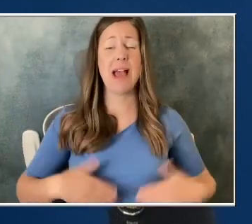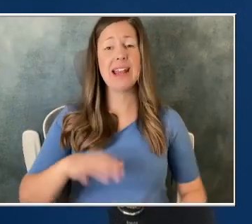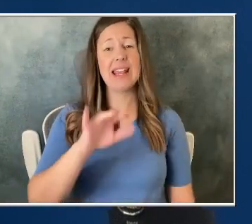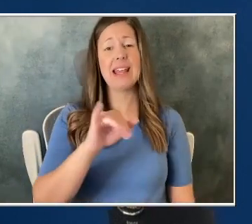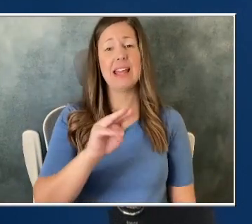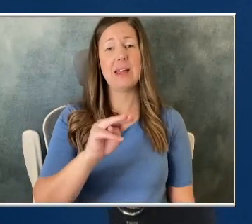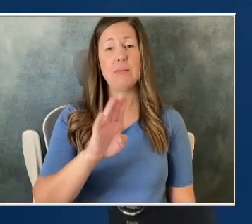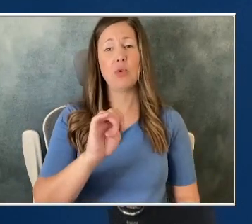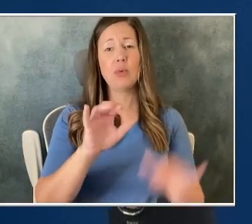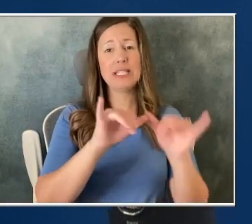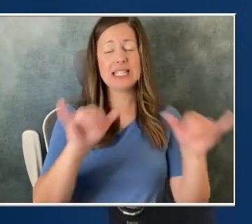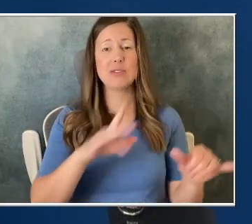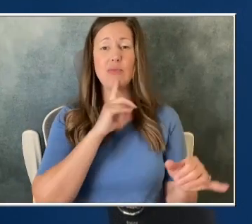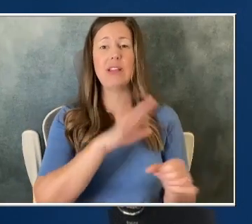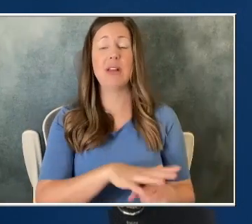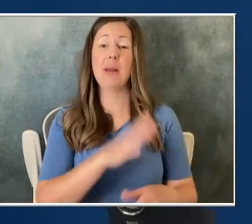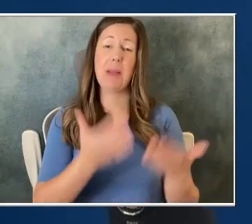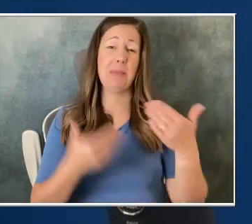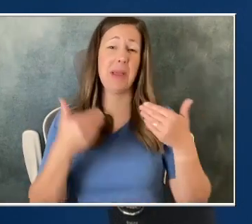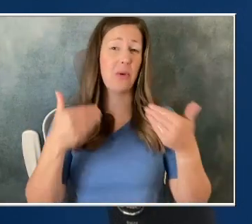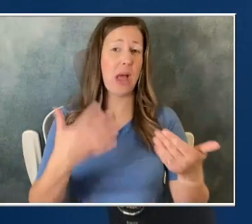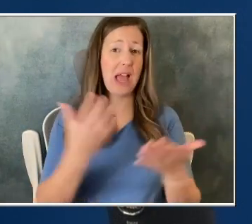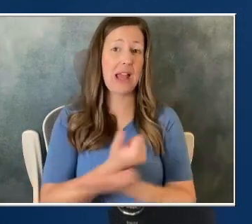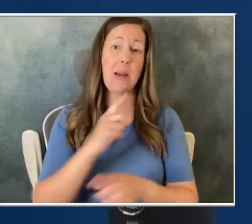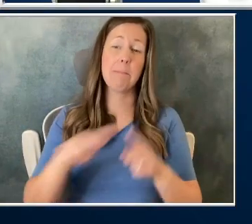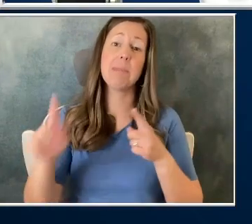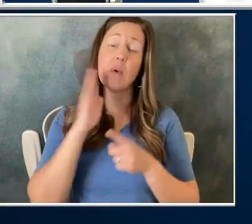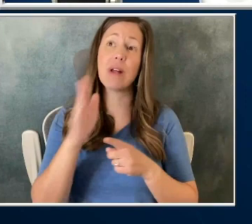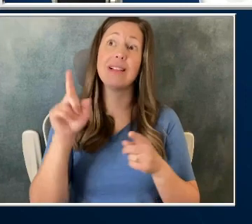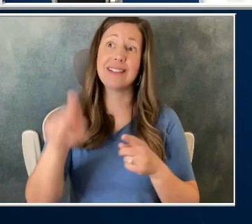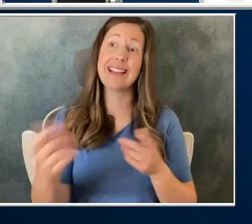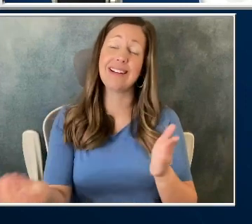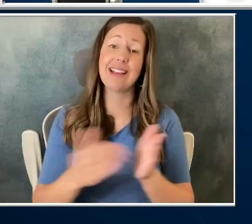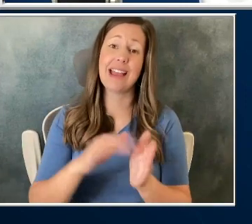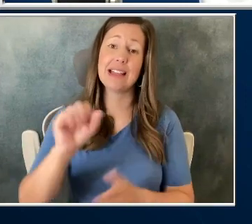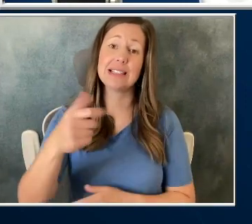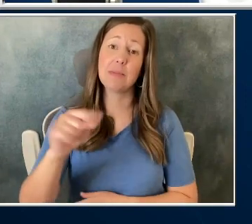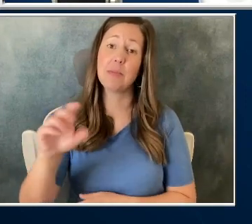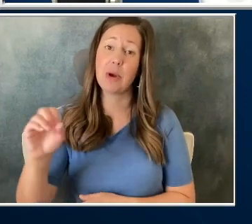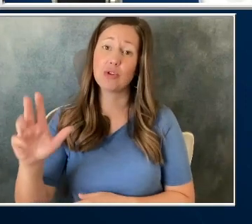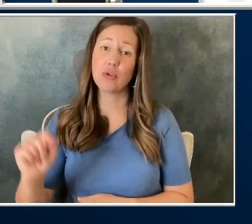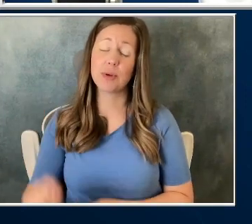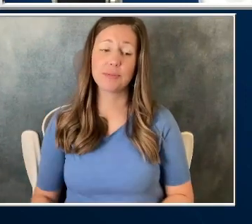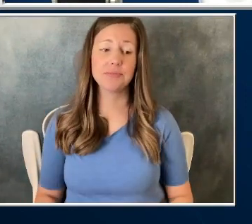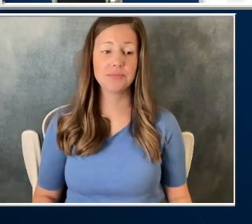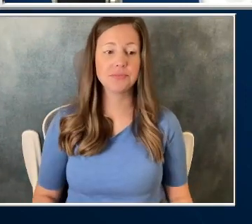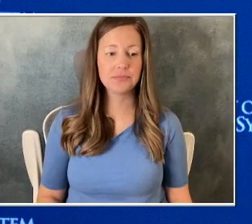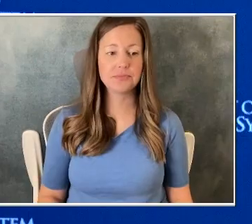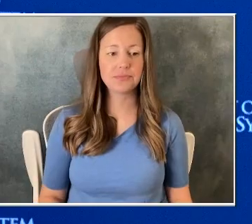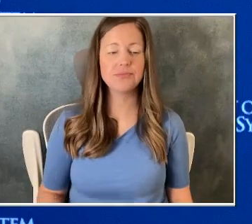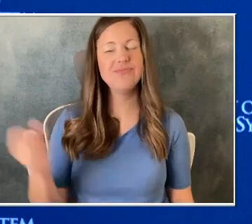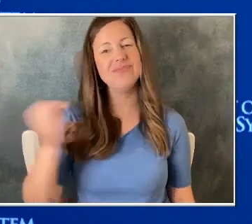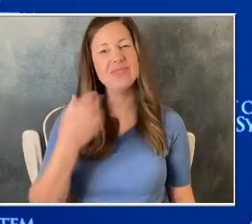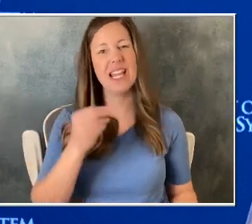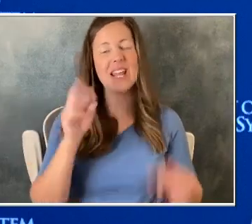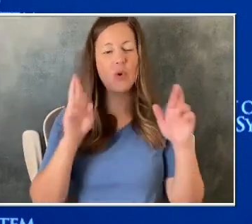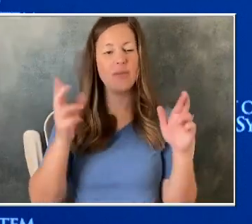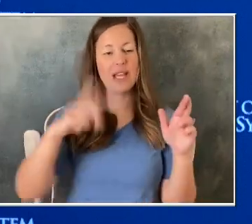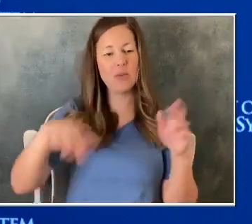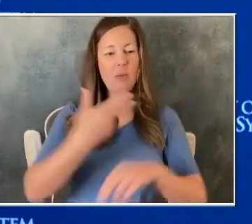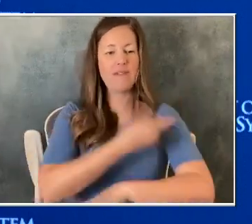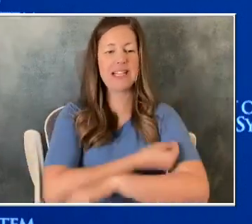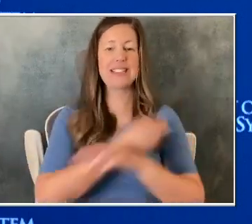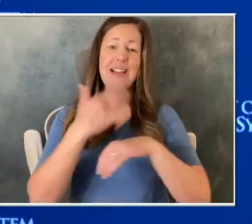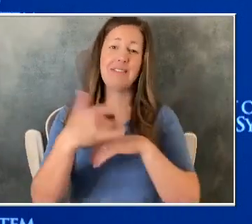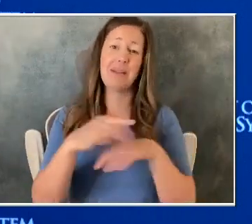it. But clearly, you're going to want to get the monovalent come September, October. Yeah, and hopefully those vaccines will be available soon. I mean, we are in the middle